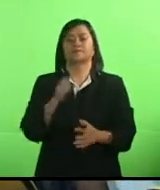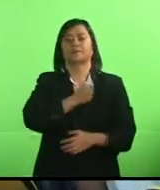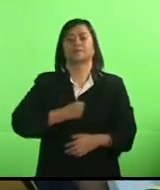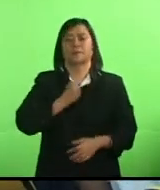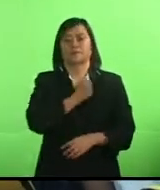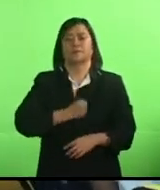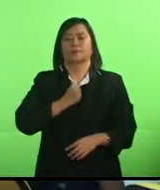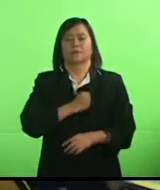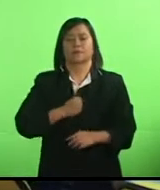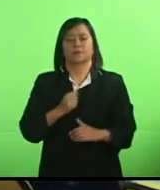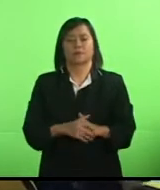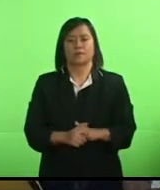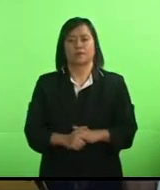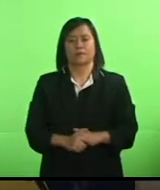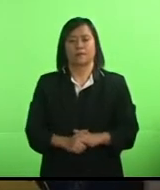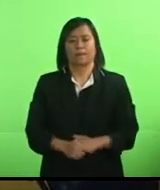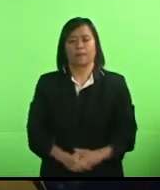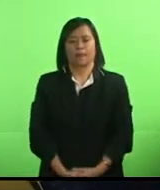I'm sorry.